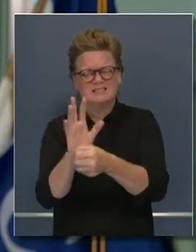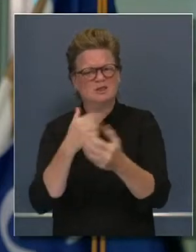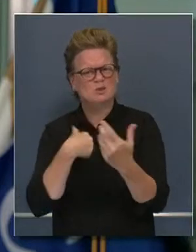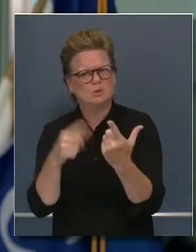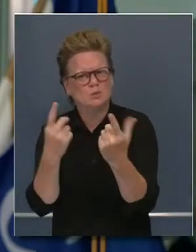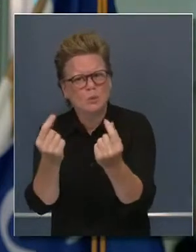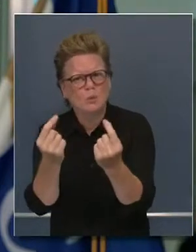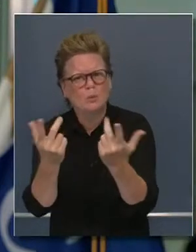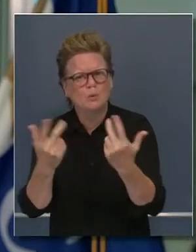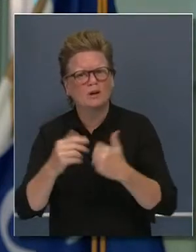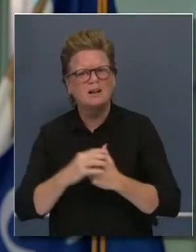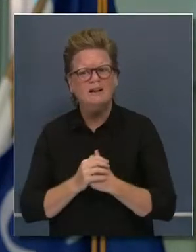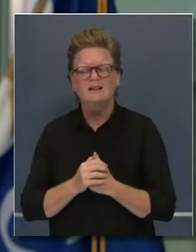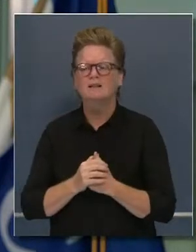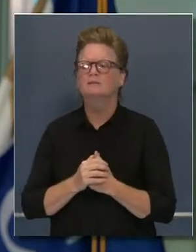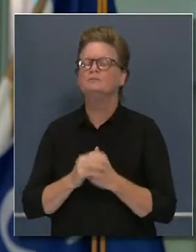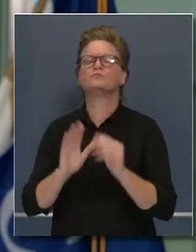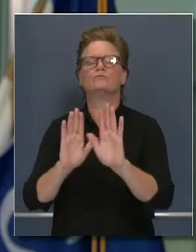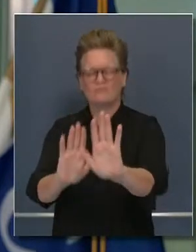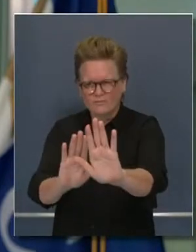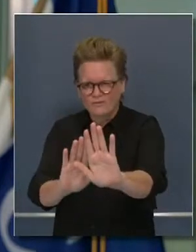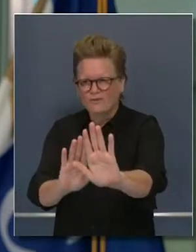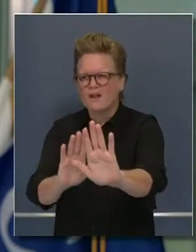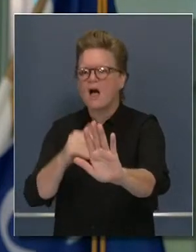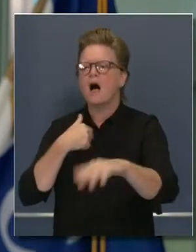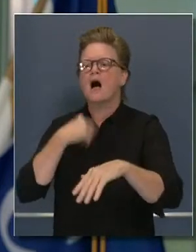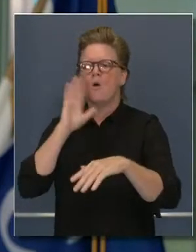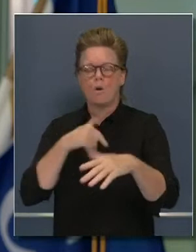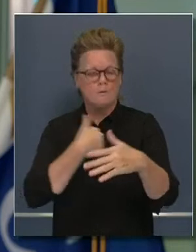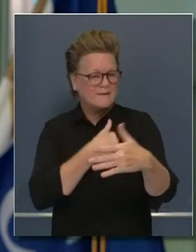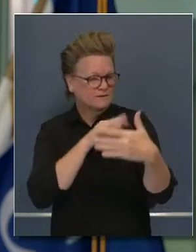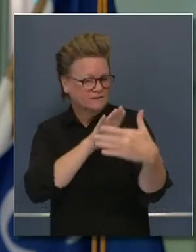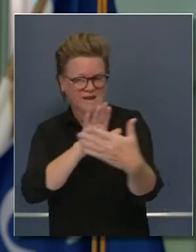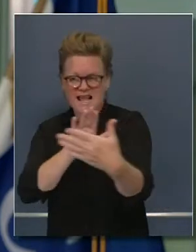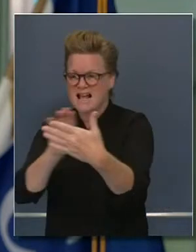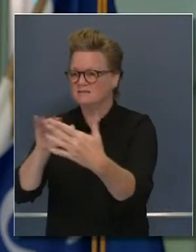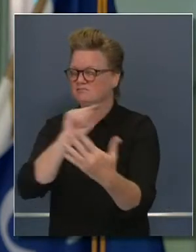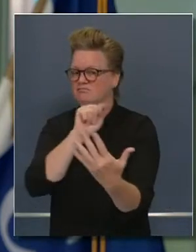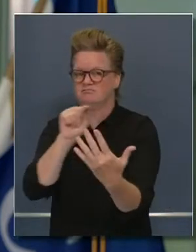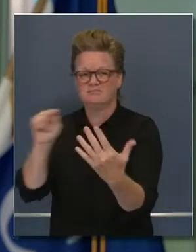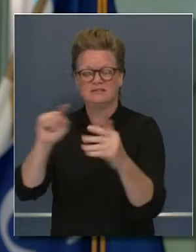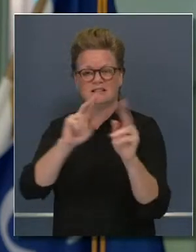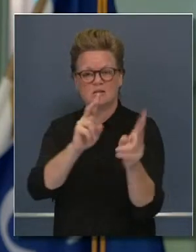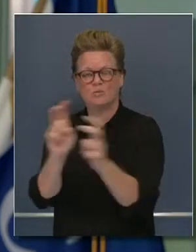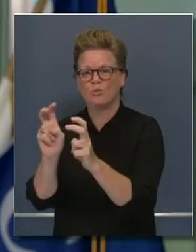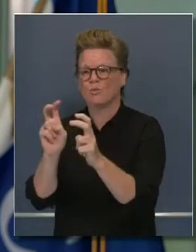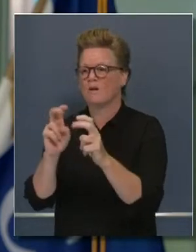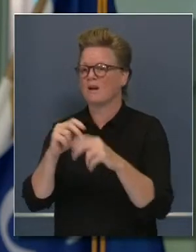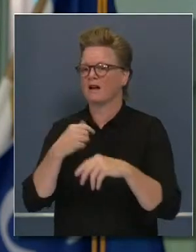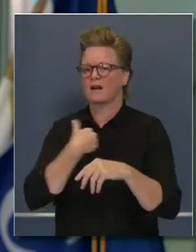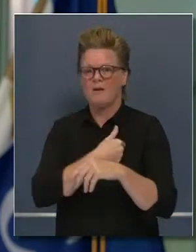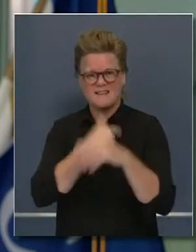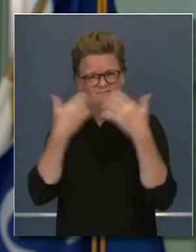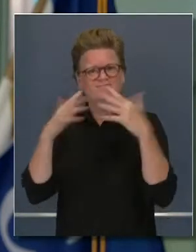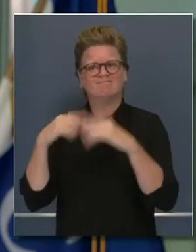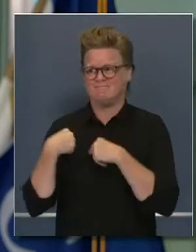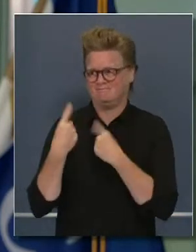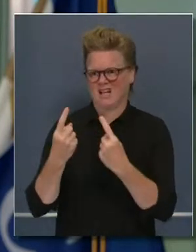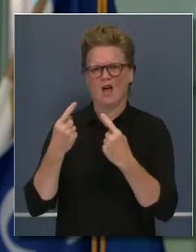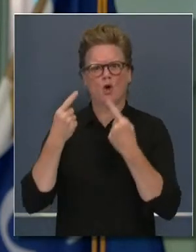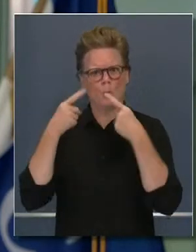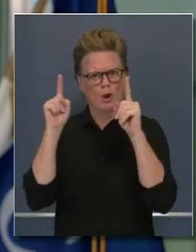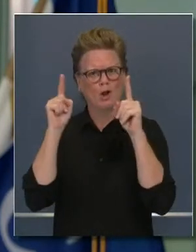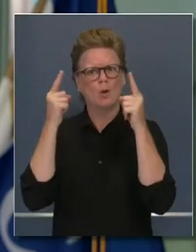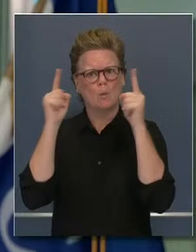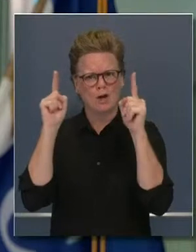As I said, we're not just dealing with these issues situationally, and we are effectively doing so, and that's because of